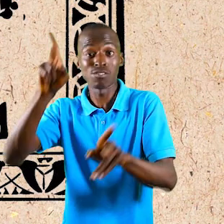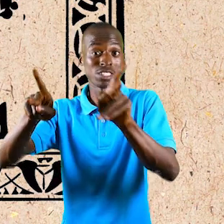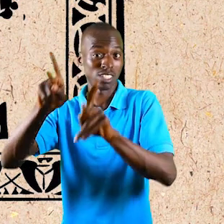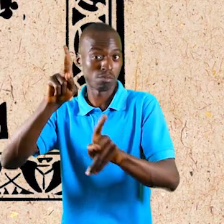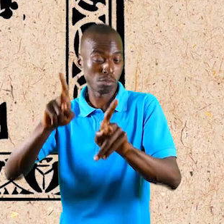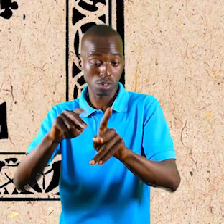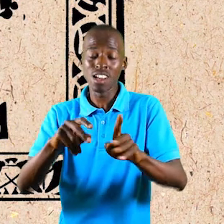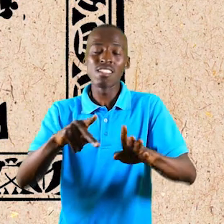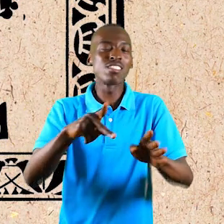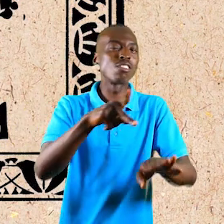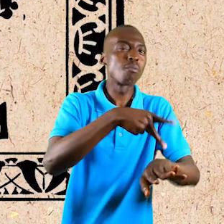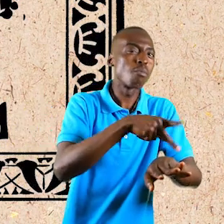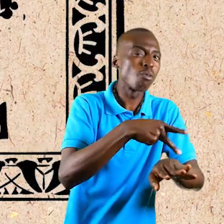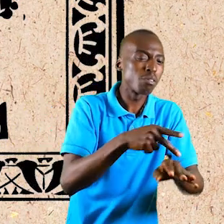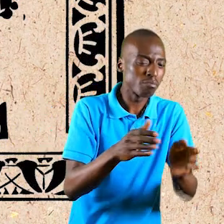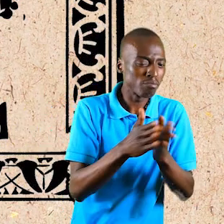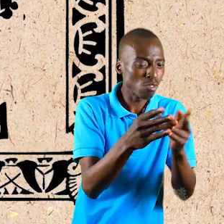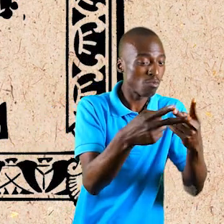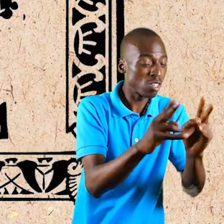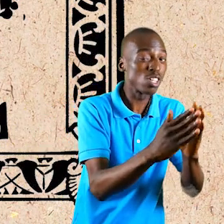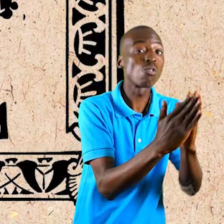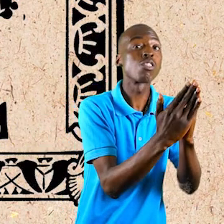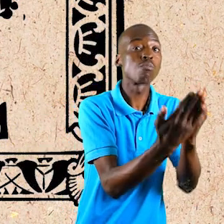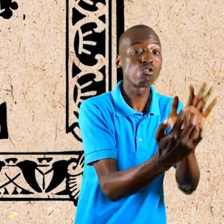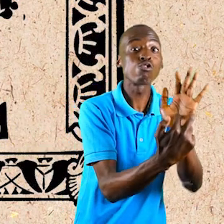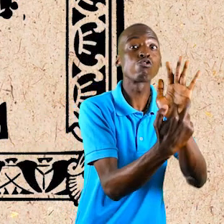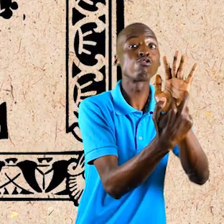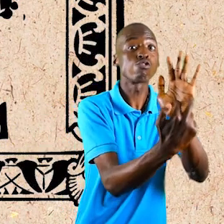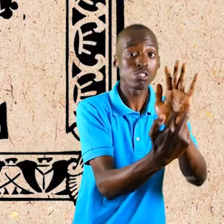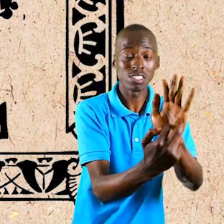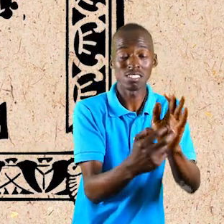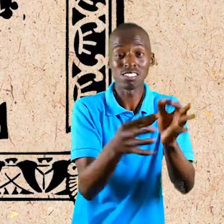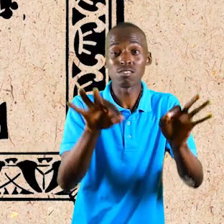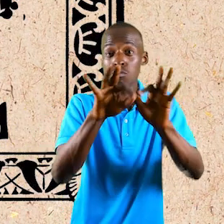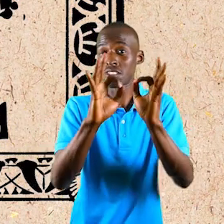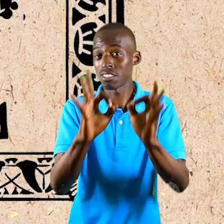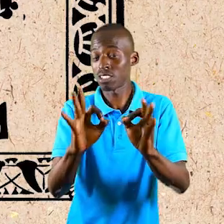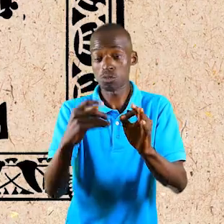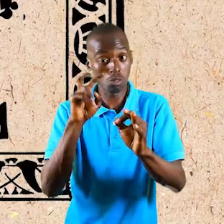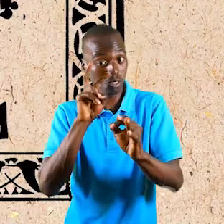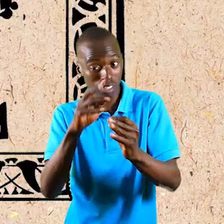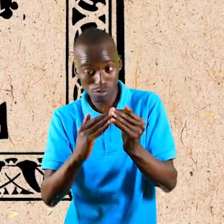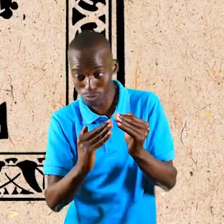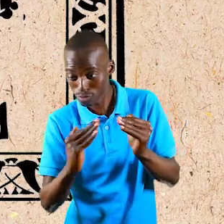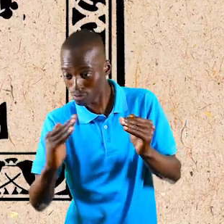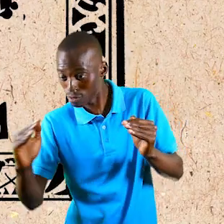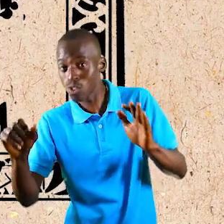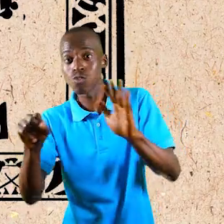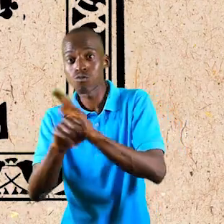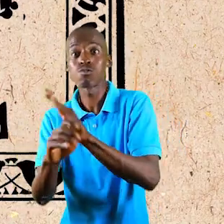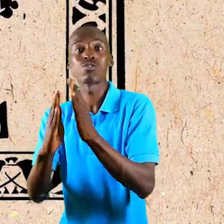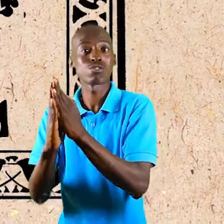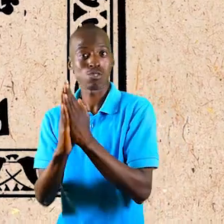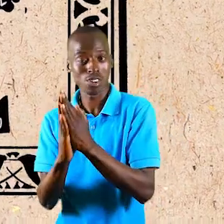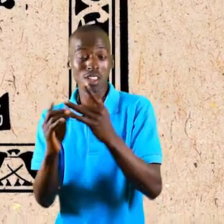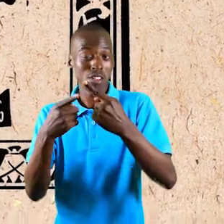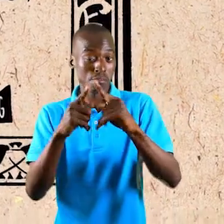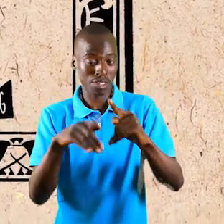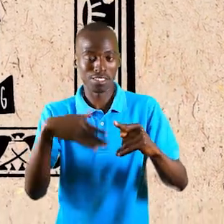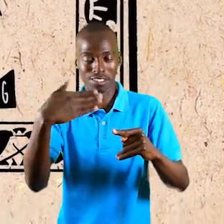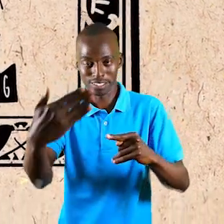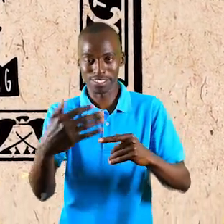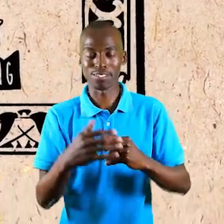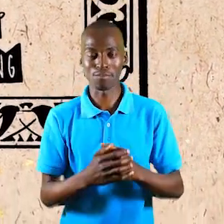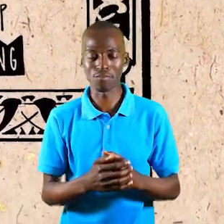Hannah's poem has been placed here at the beginning of the book to introduce these key themes that we're going to see throughout the whole story, like the next